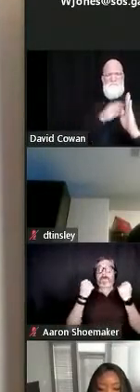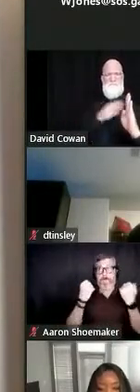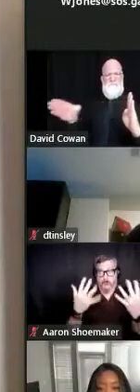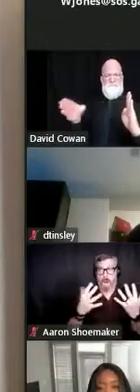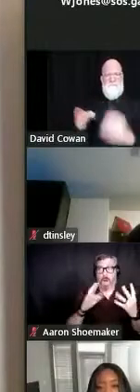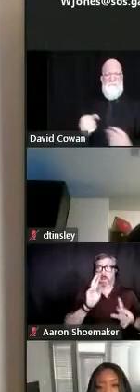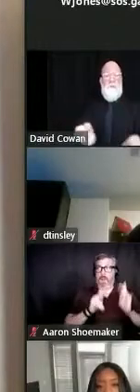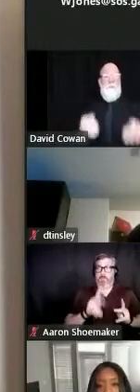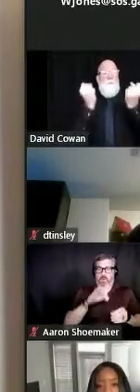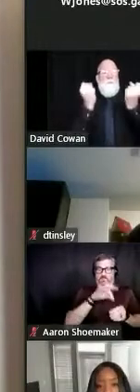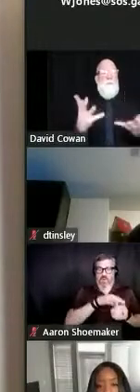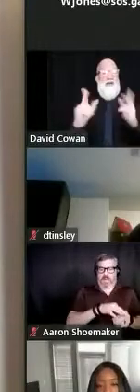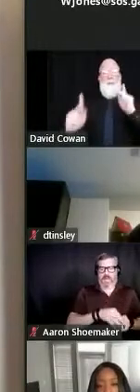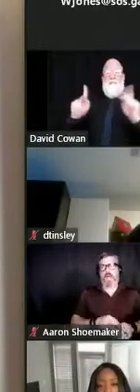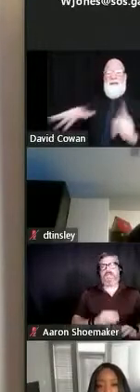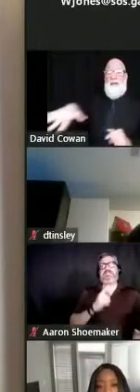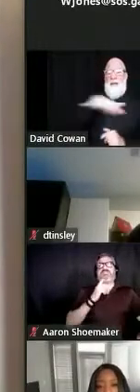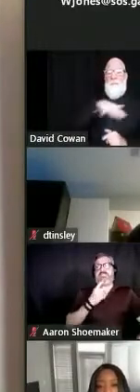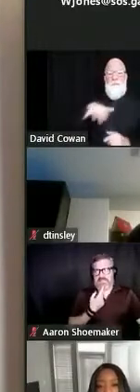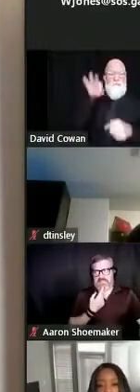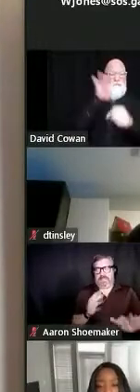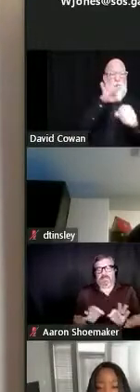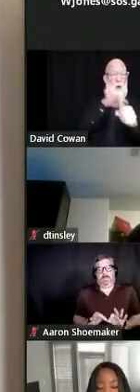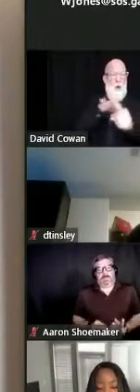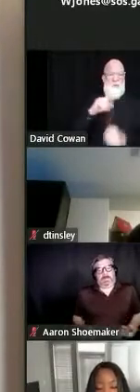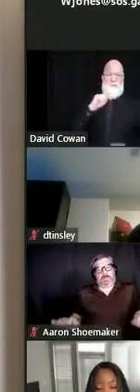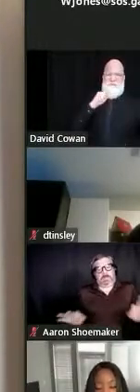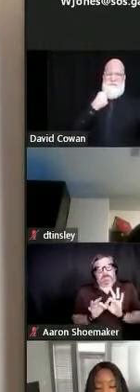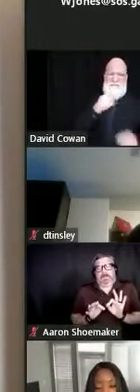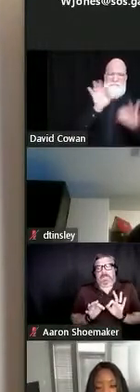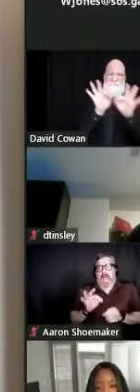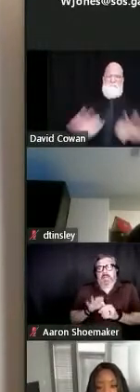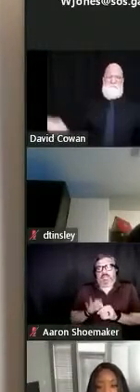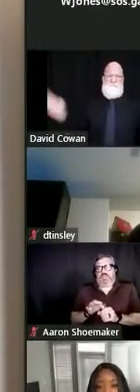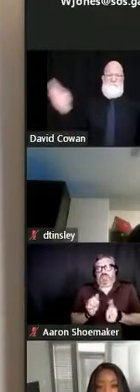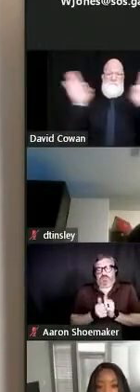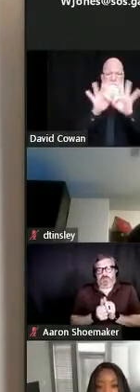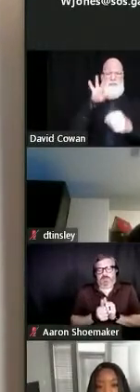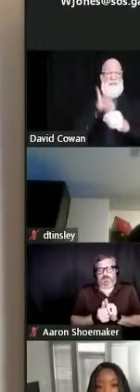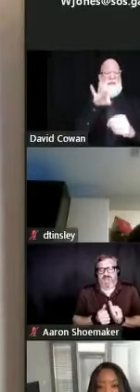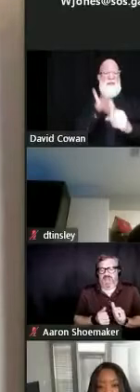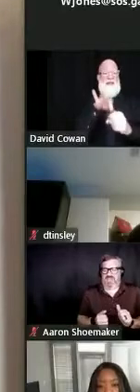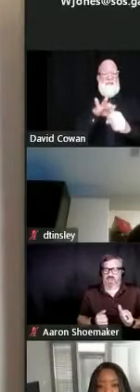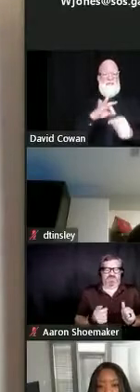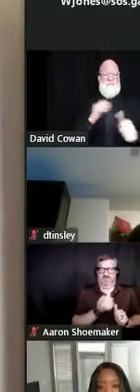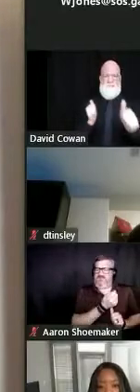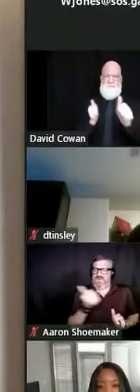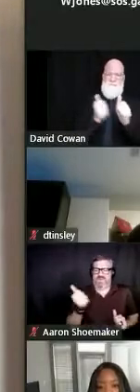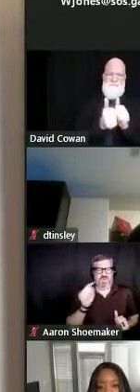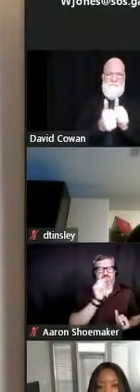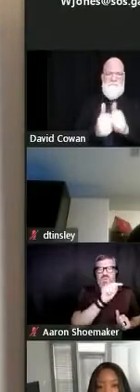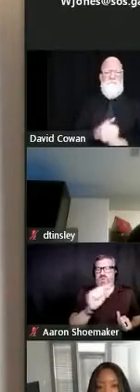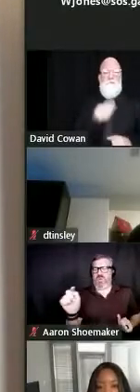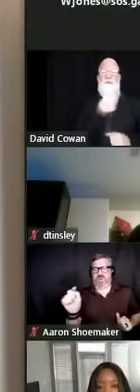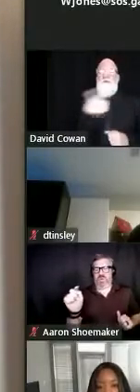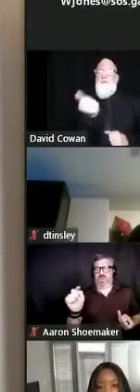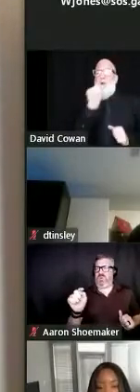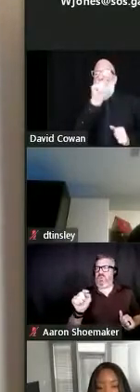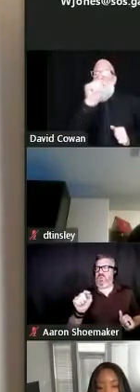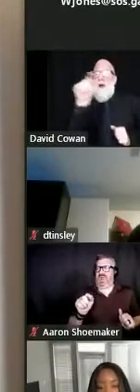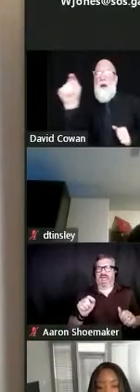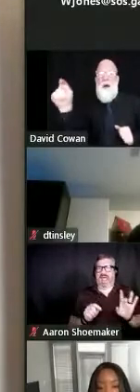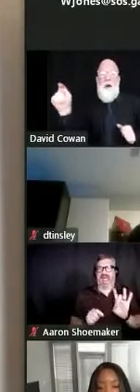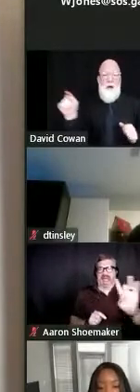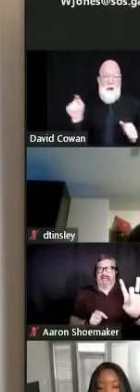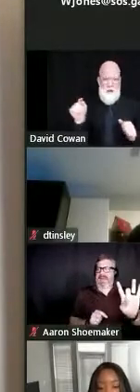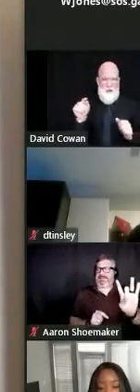see specifically there were eight counties six Metro and then two Athens and cl Clark and okone that in those eight counties